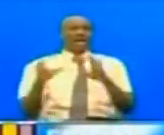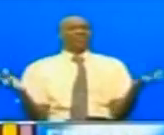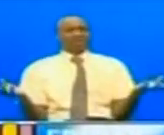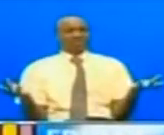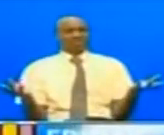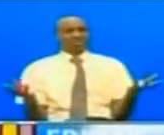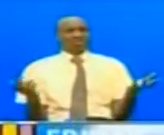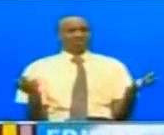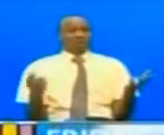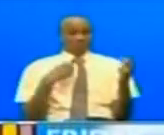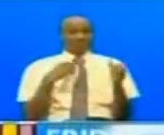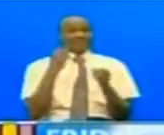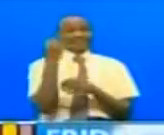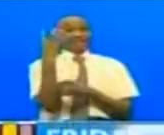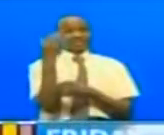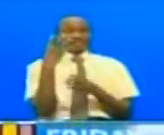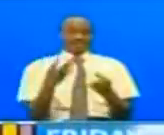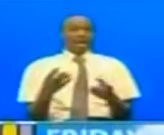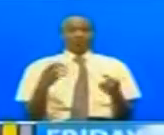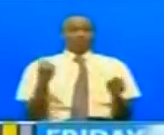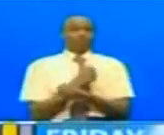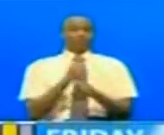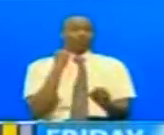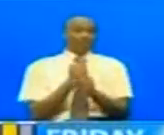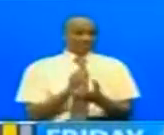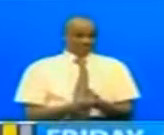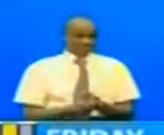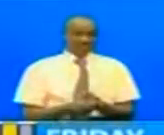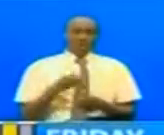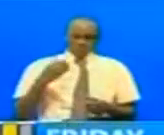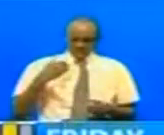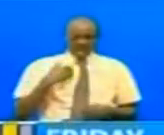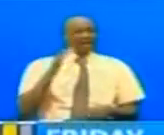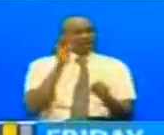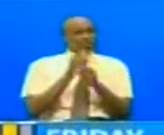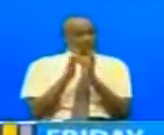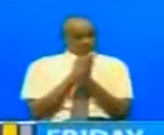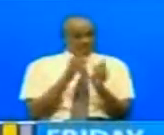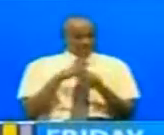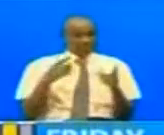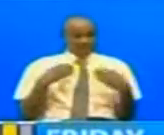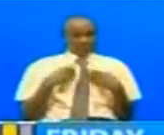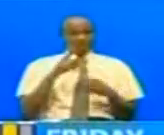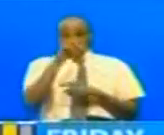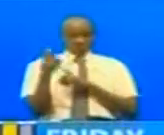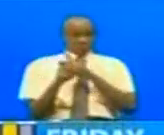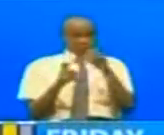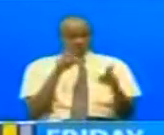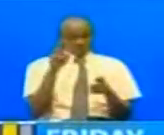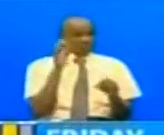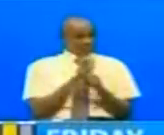Even the tractors we are grounded. Okay. Yeah. So we have a lot to talk about, but let me just bring in some of the questions that are coming